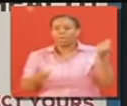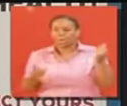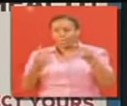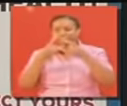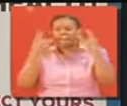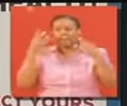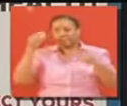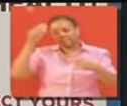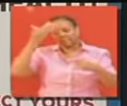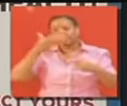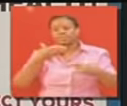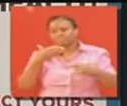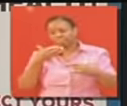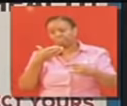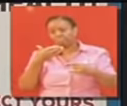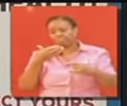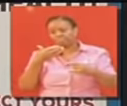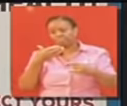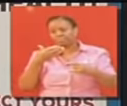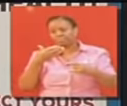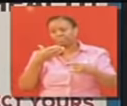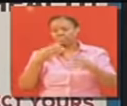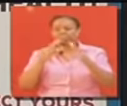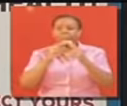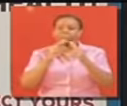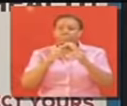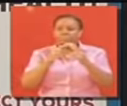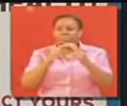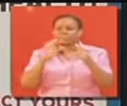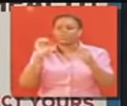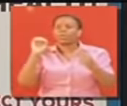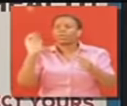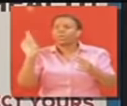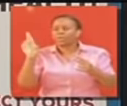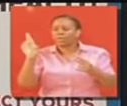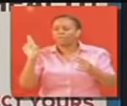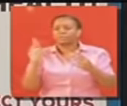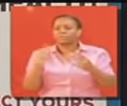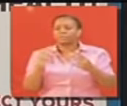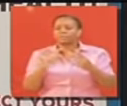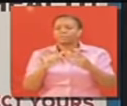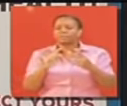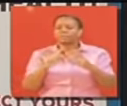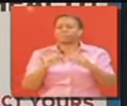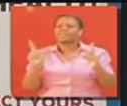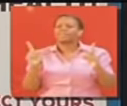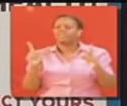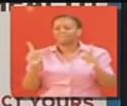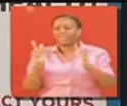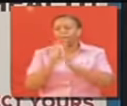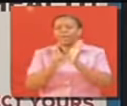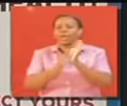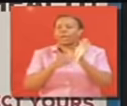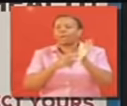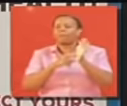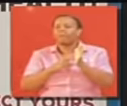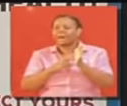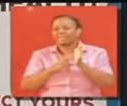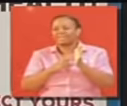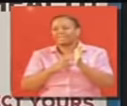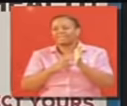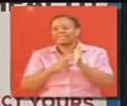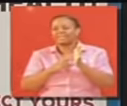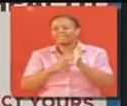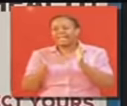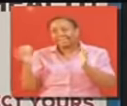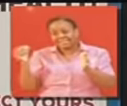shields, either or, but if you want to optimize, then yes, it would be recommended that you do wear a mask even if you're